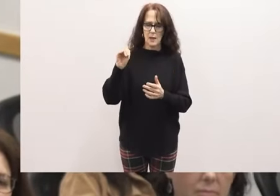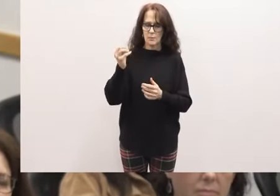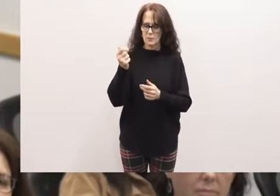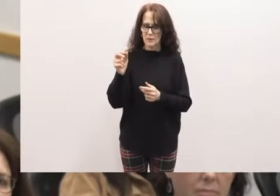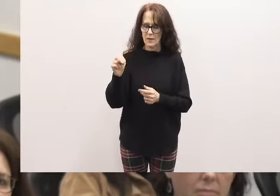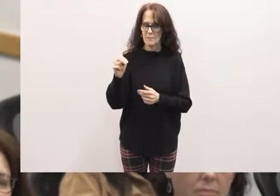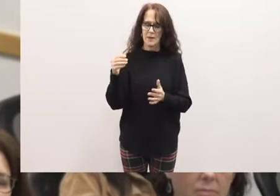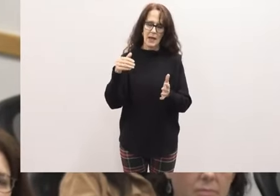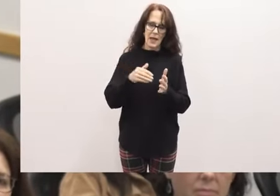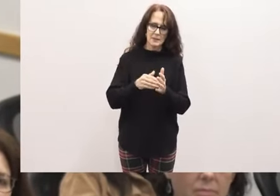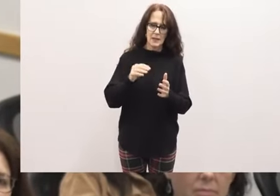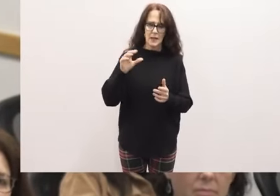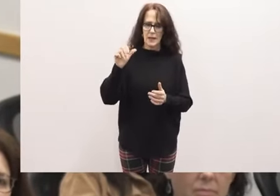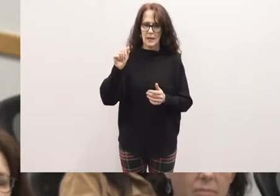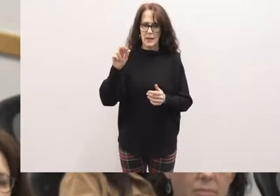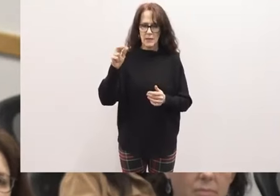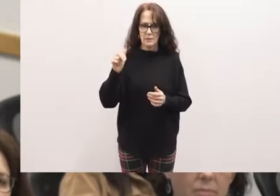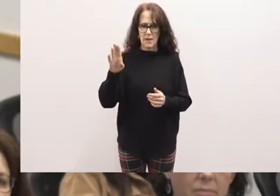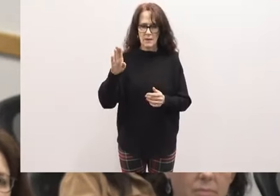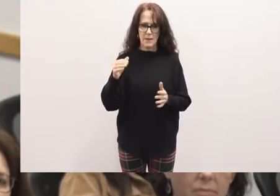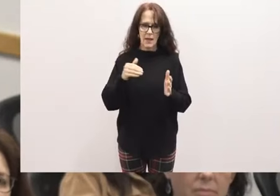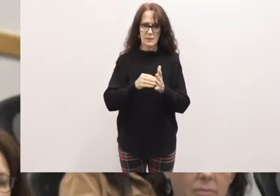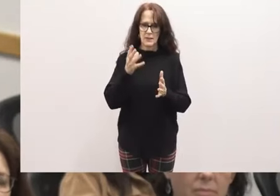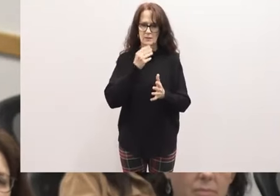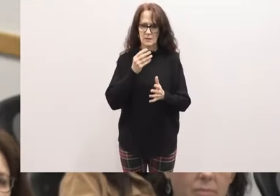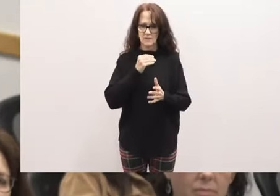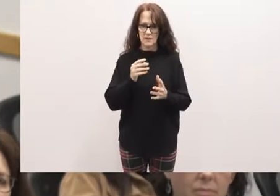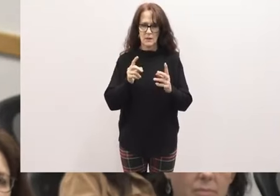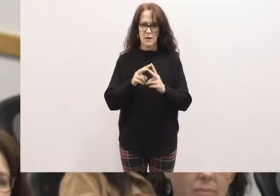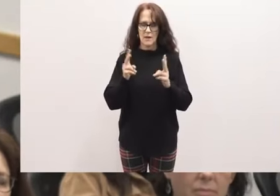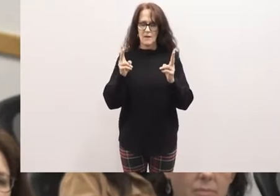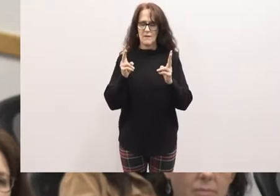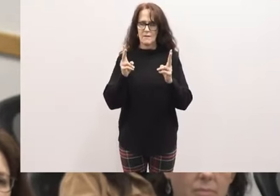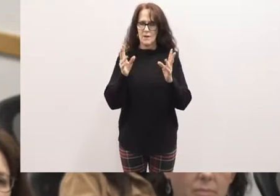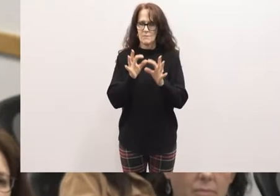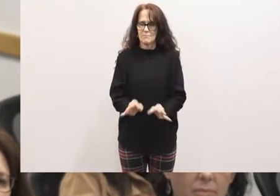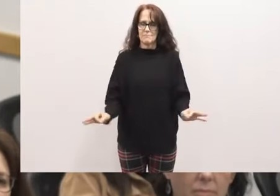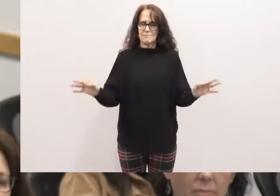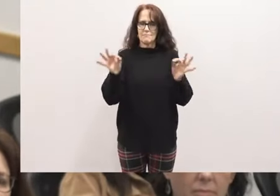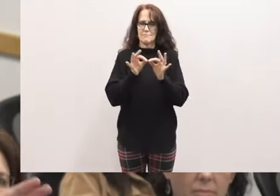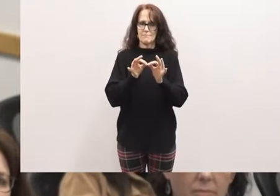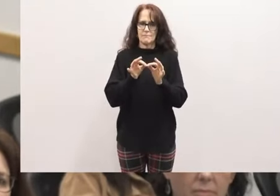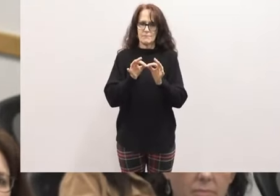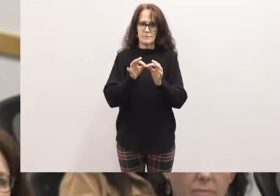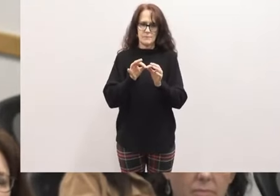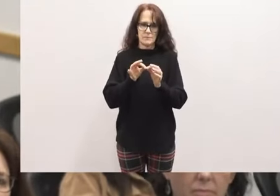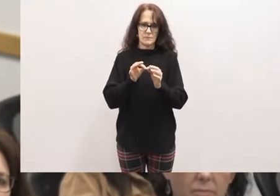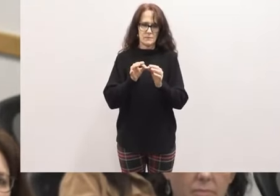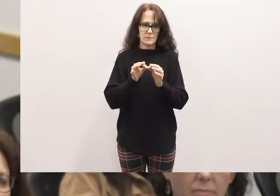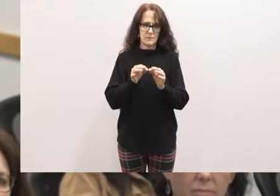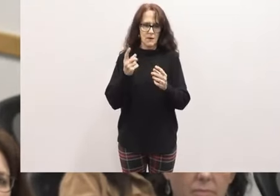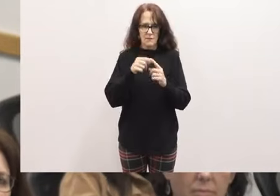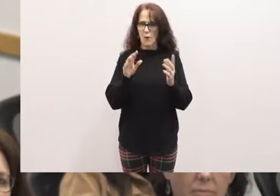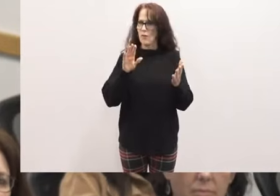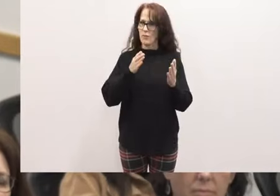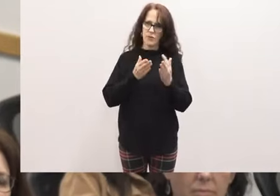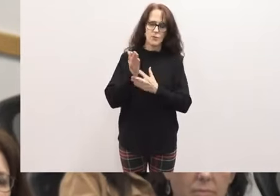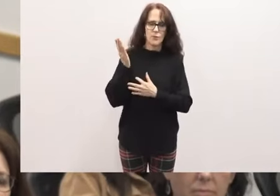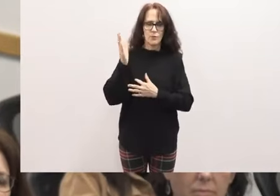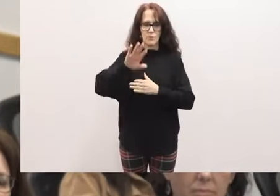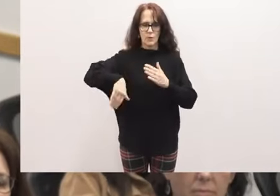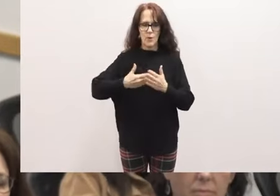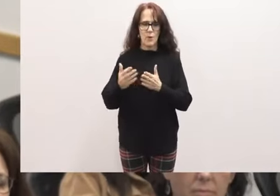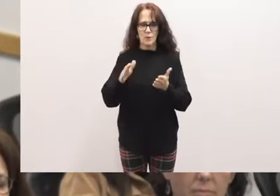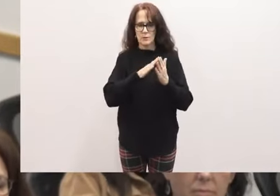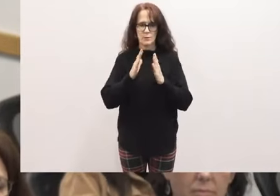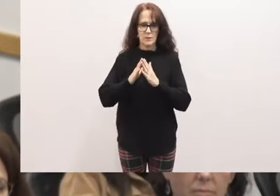anti-Arab, and anti-Semitic. And I think that was a very hallmark of this proclamation citywide, right? This covers all